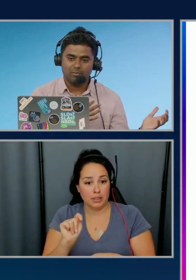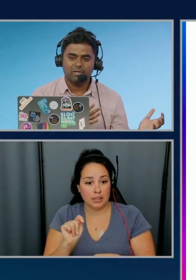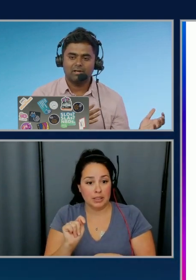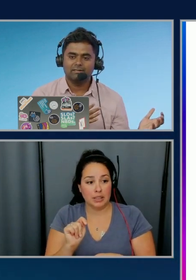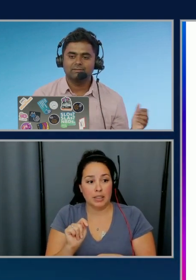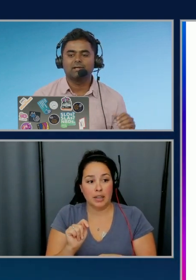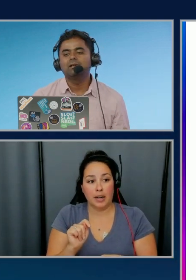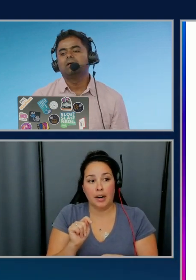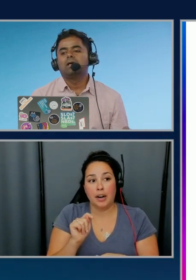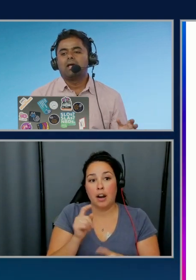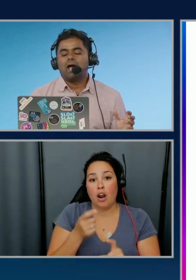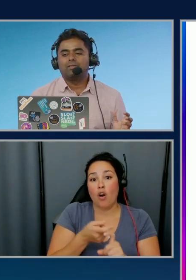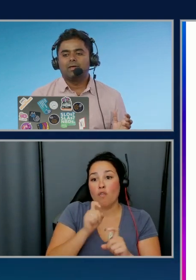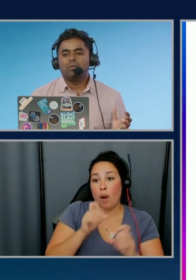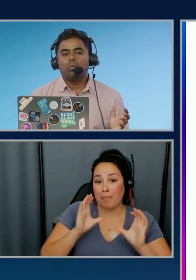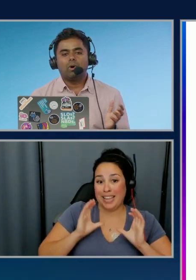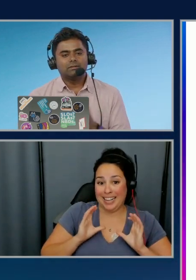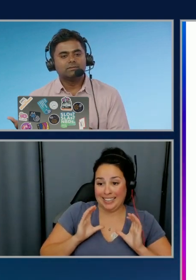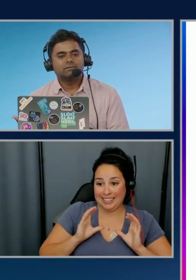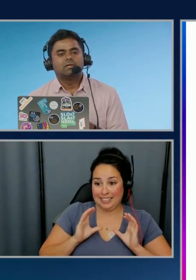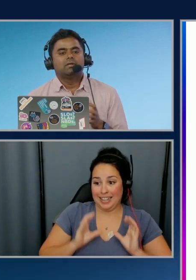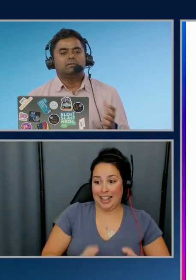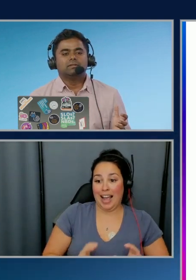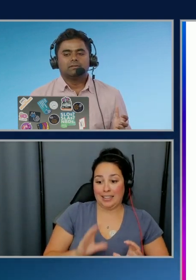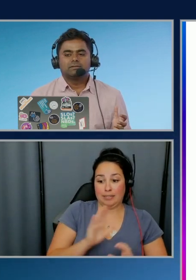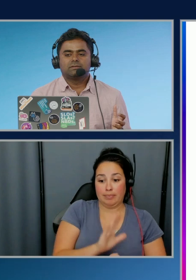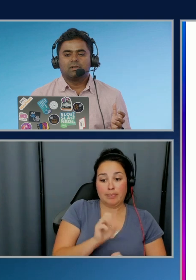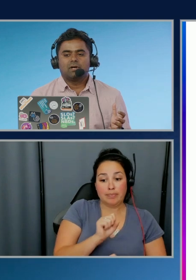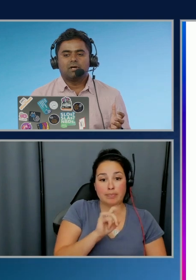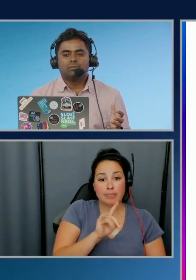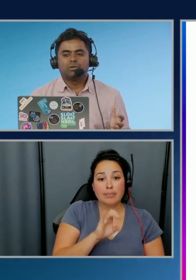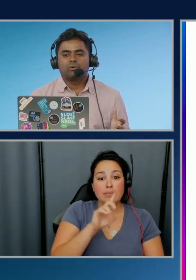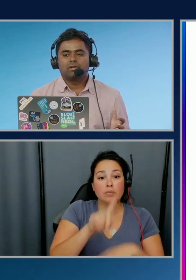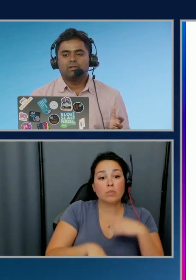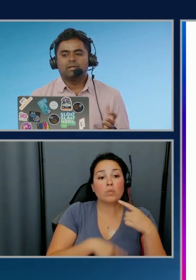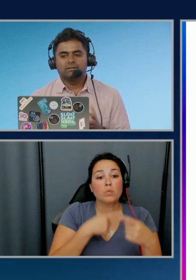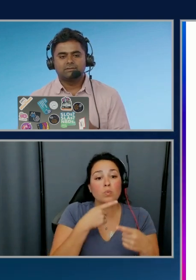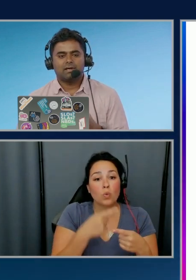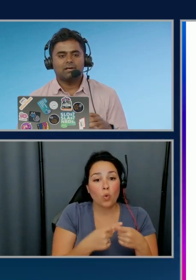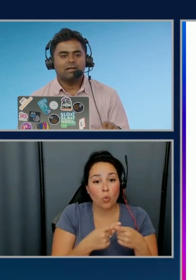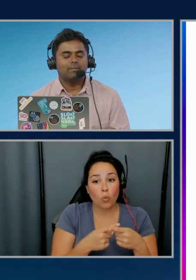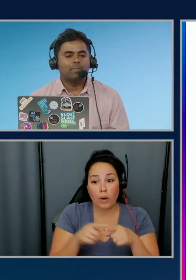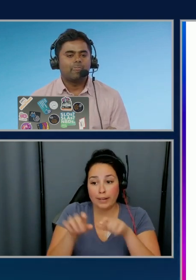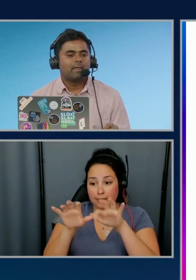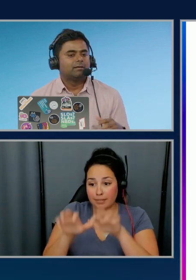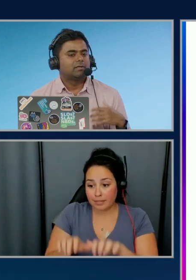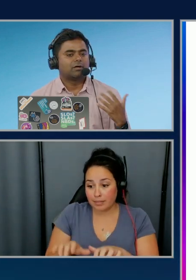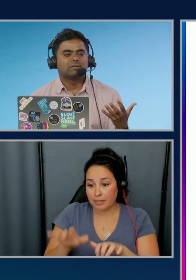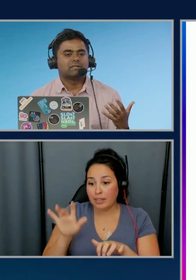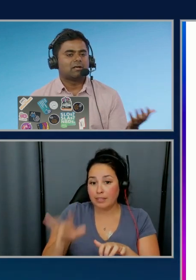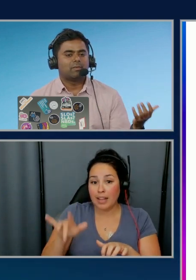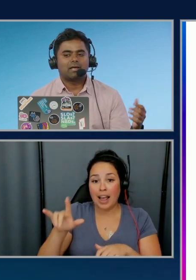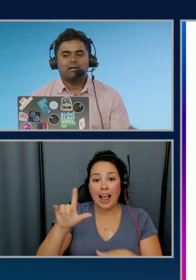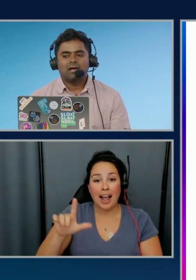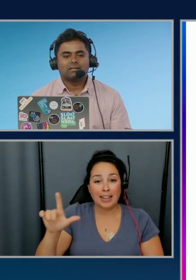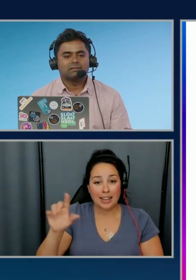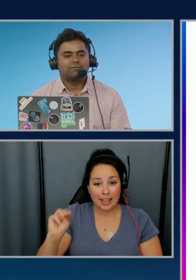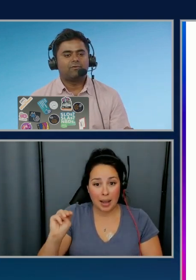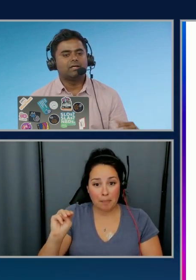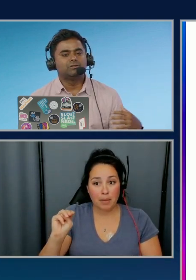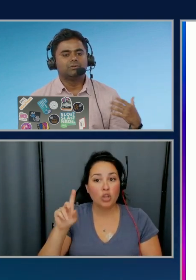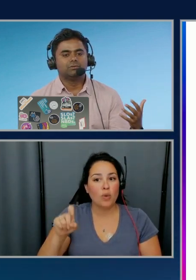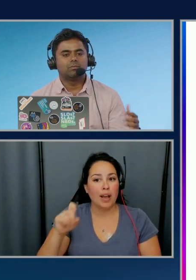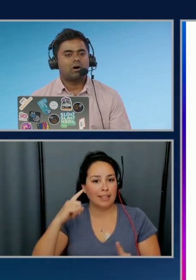input from the client side. Yeah. And then once this input query hits the LLM, think of this LLM again as